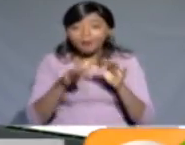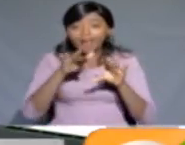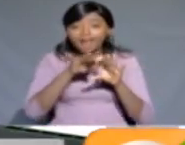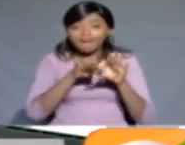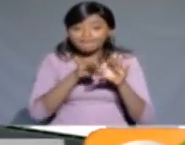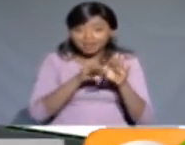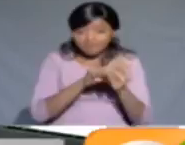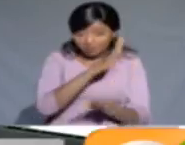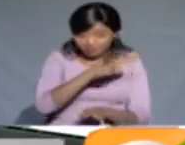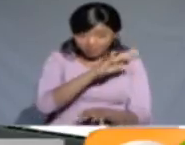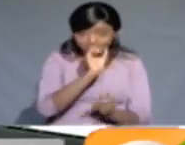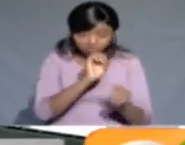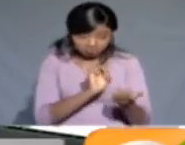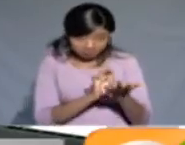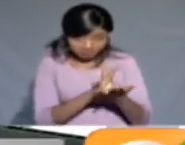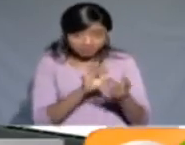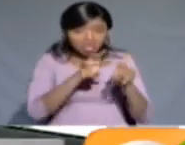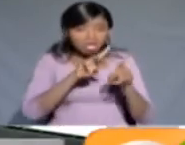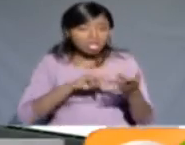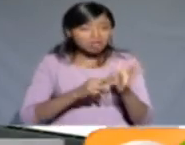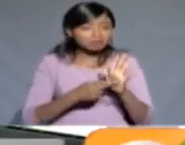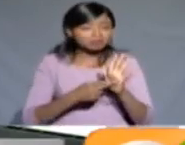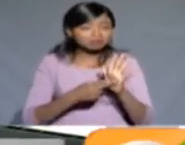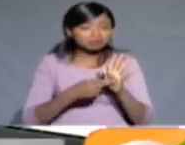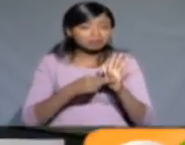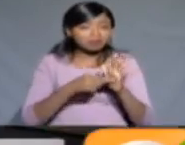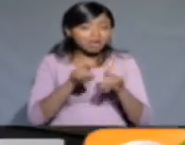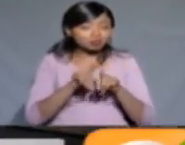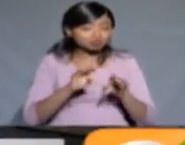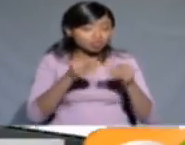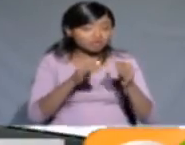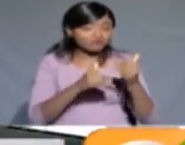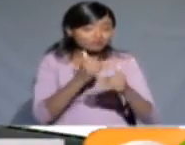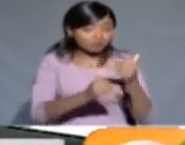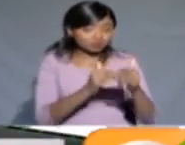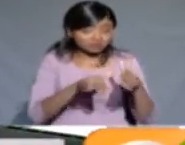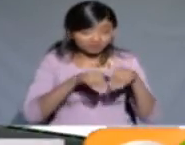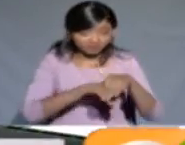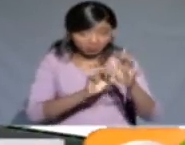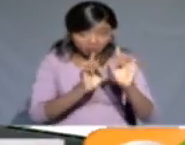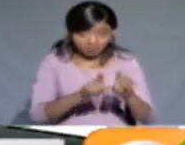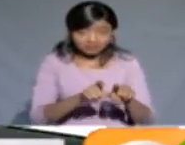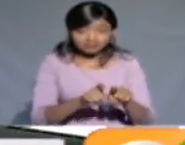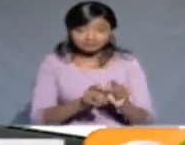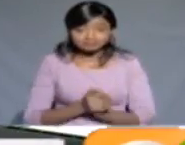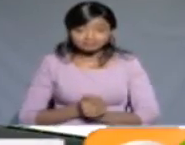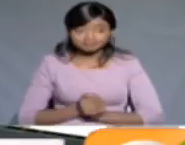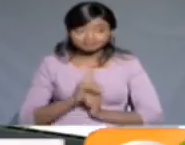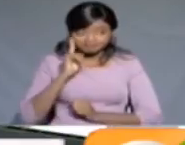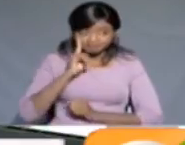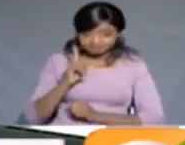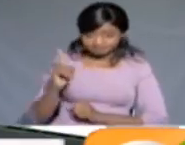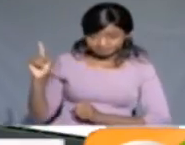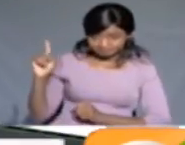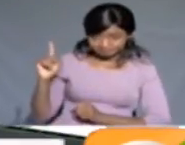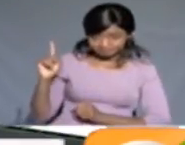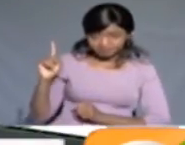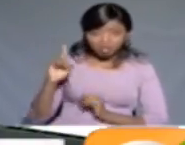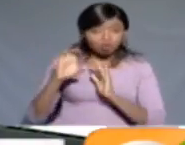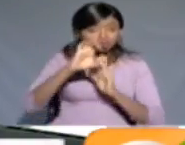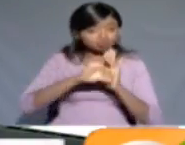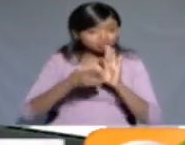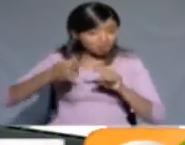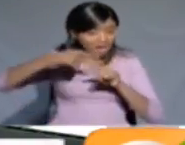recalled, and it gives the procedure to be followed. Now, the fifth schedule of the Constitution then required Parliament